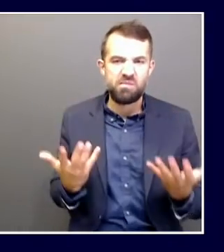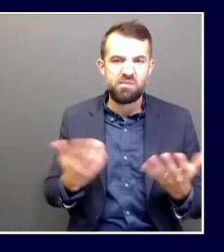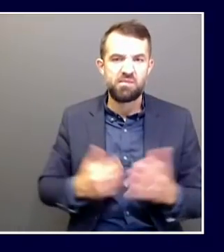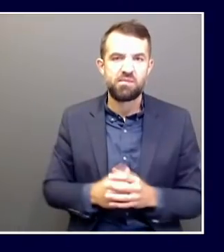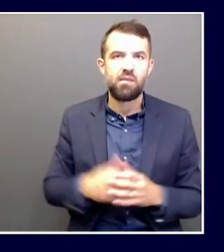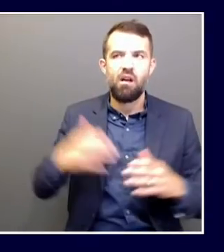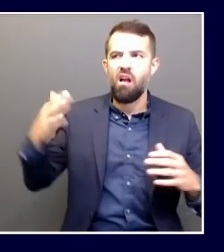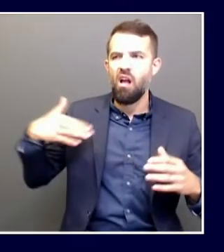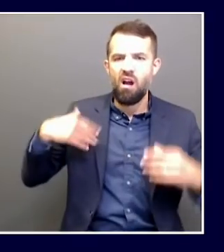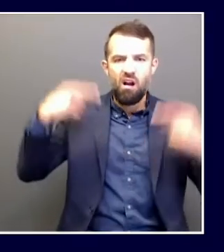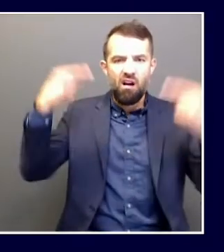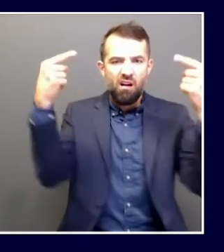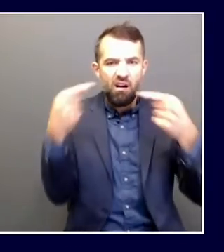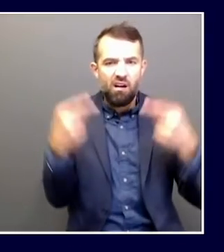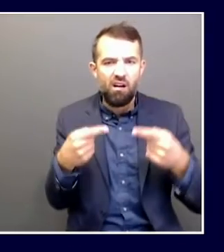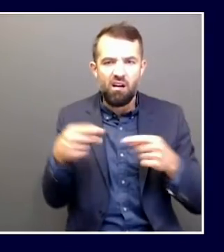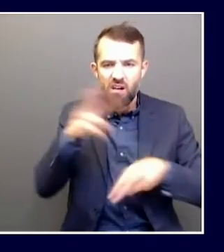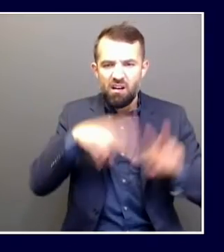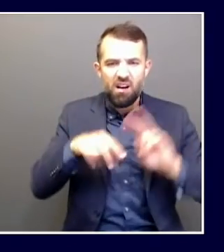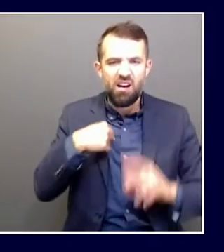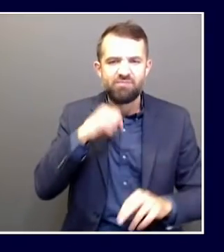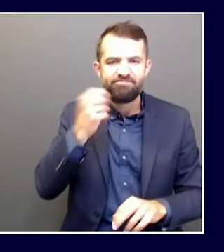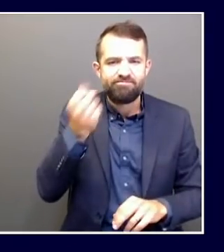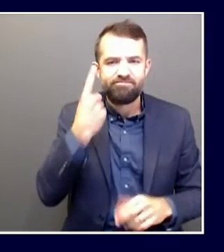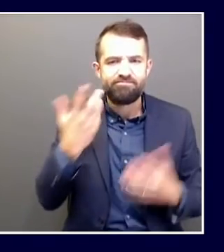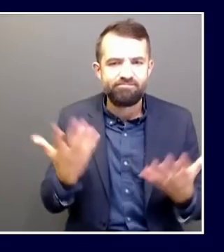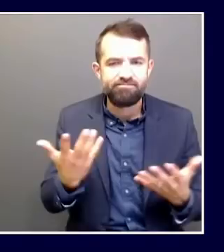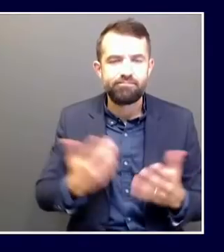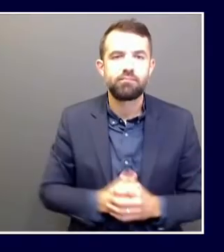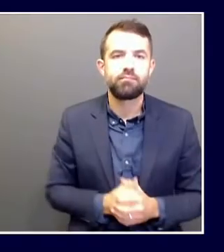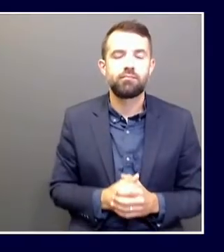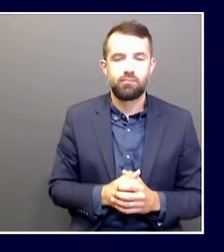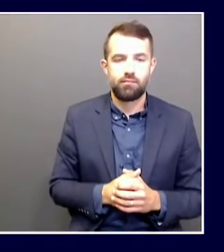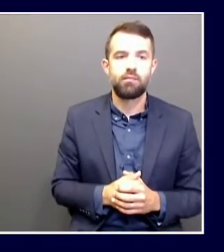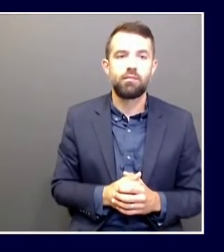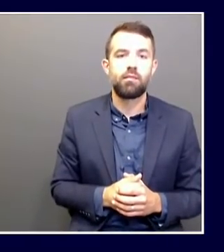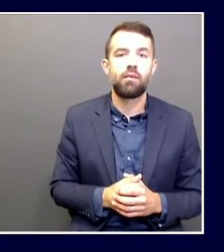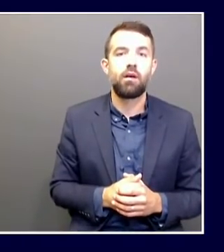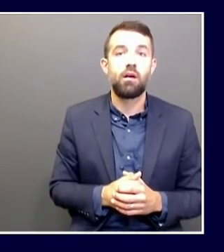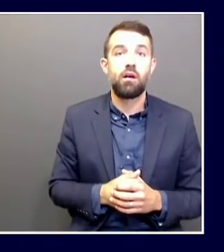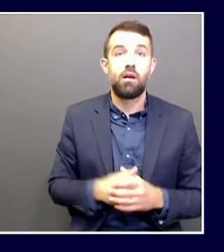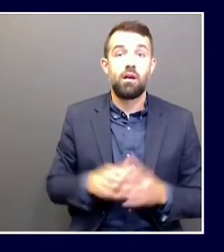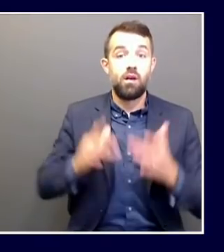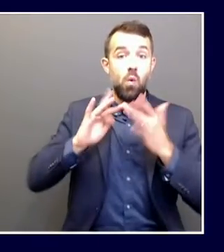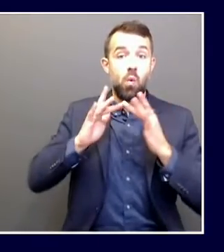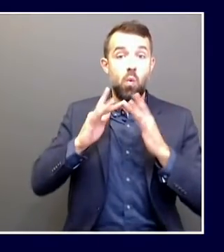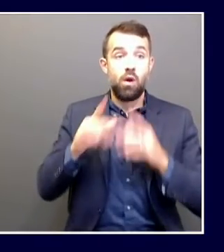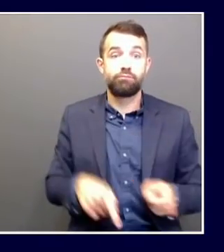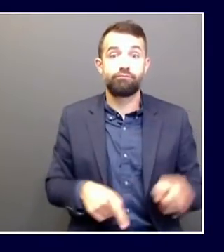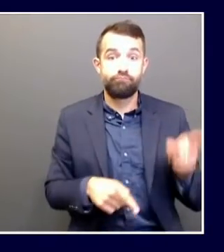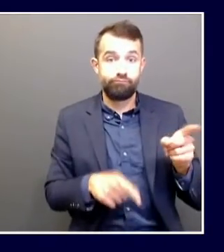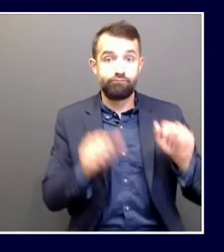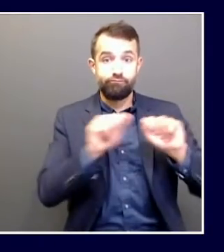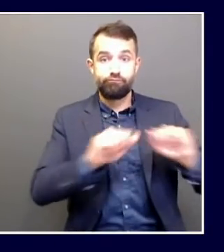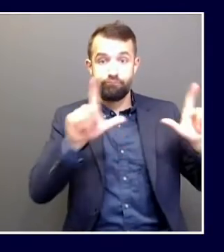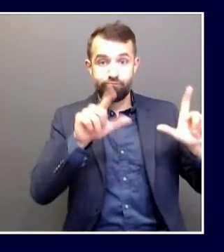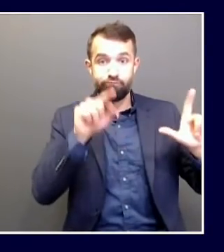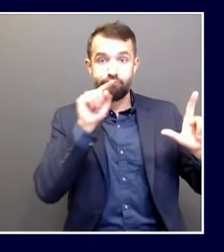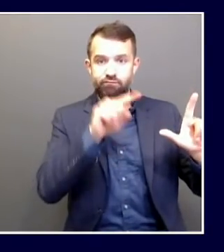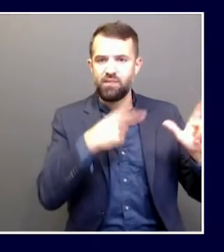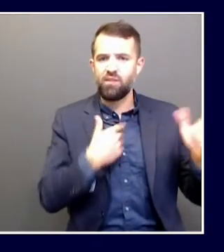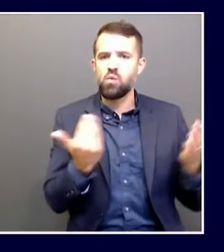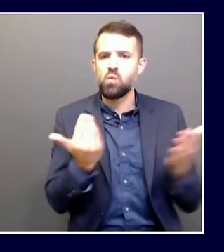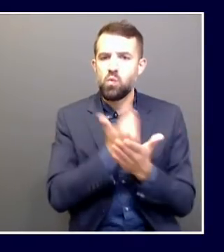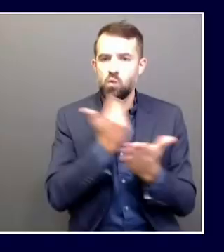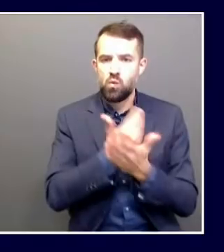it affects the number of new cases that we list on our website on any given day. It means that if you